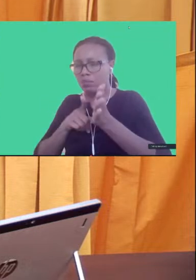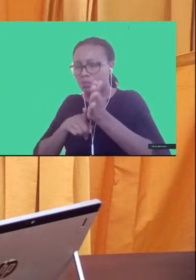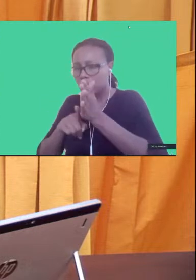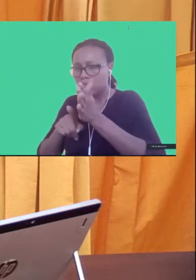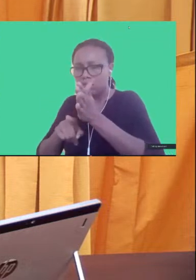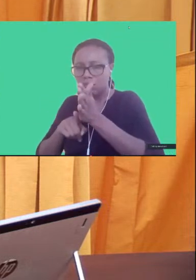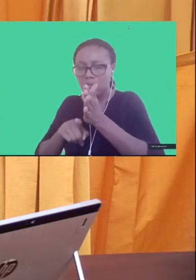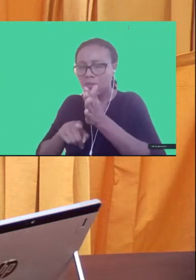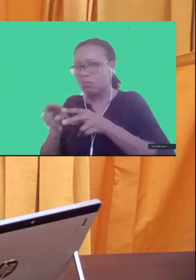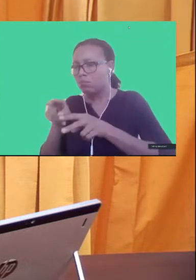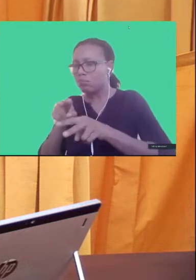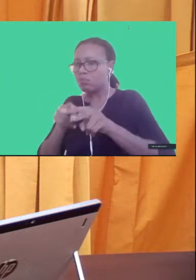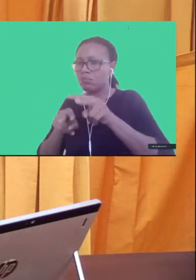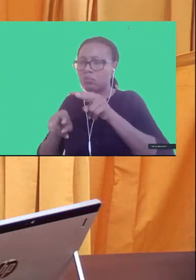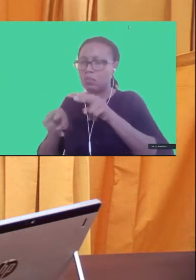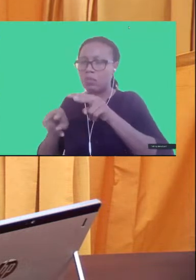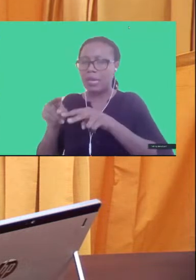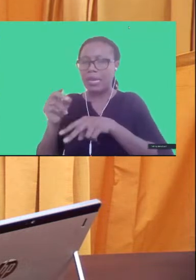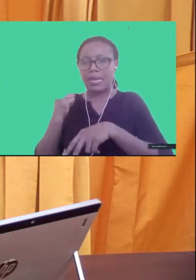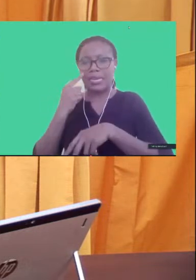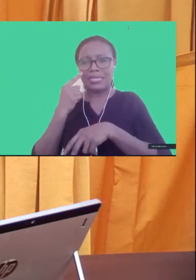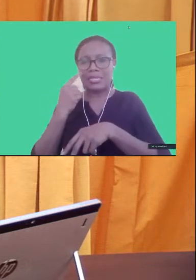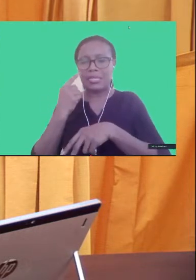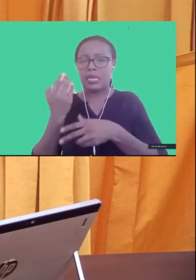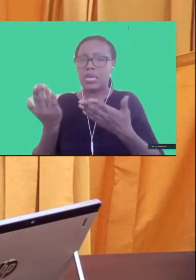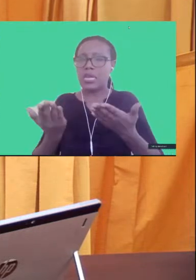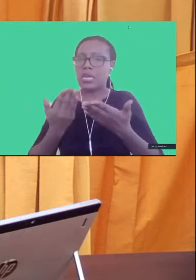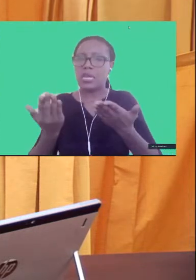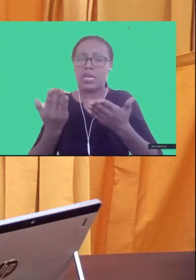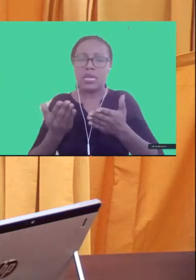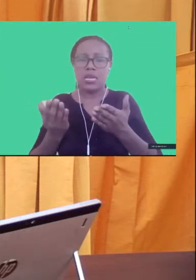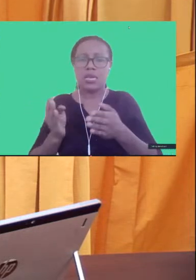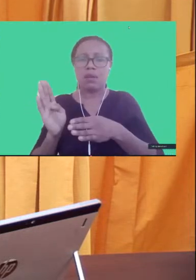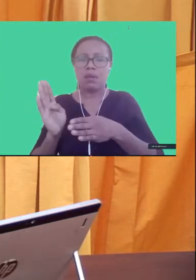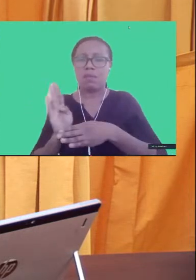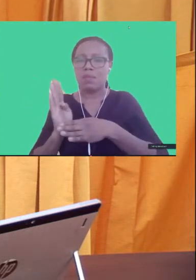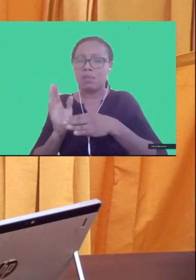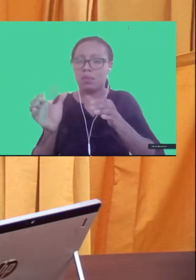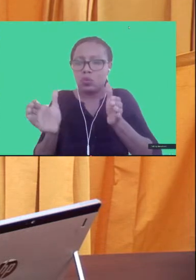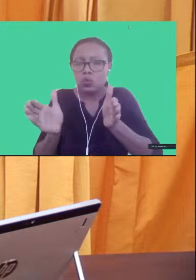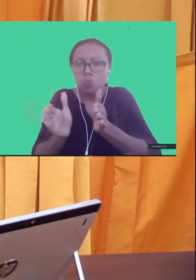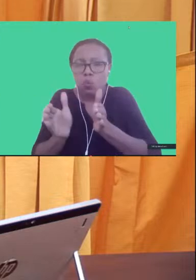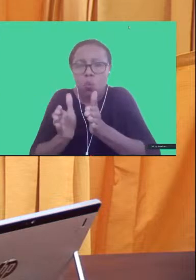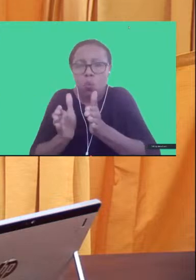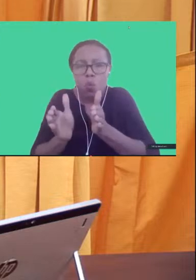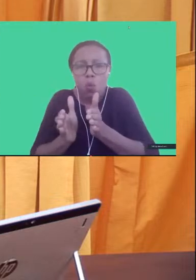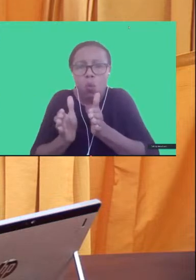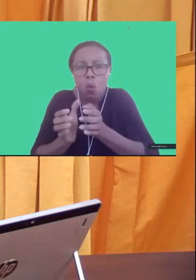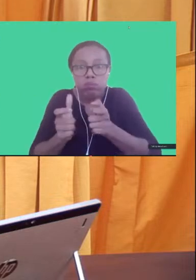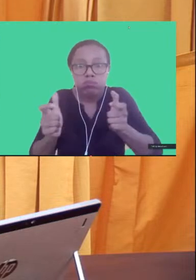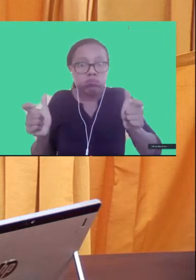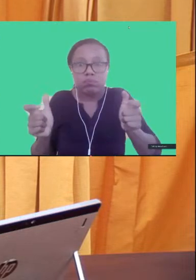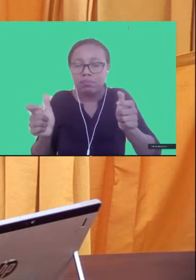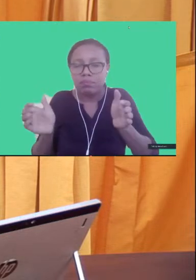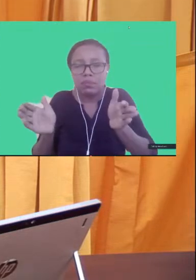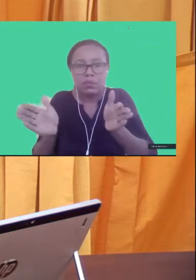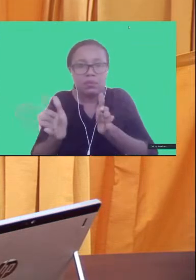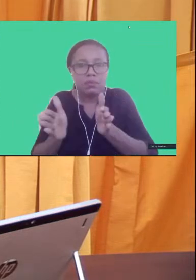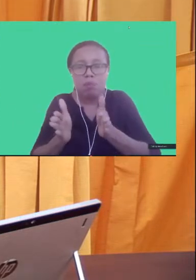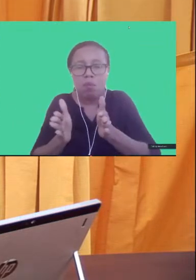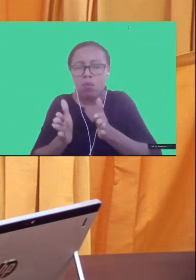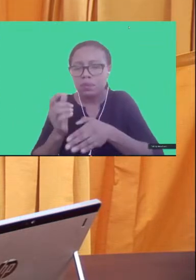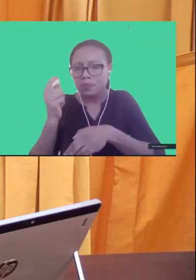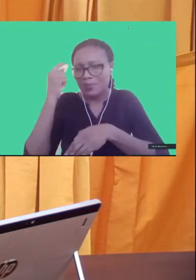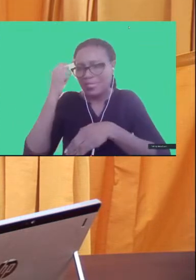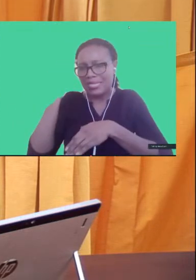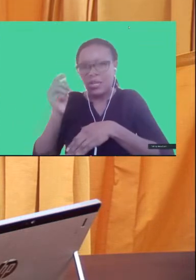we needed to explore what opportunities the ocean has for us. And that piece